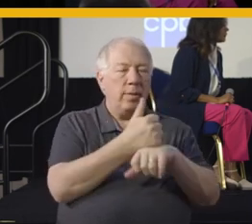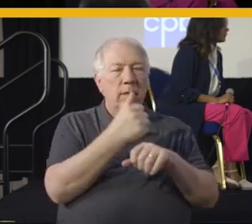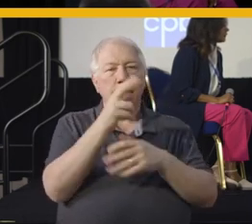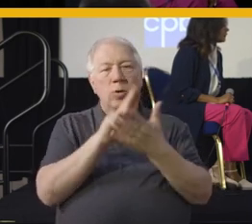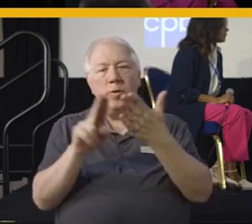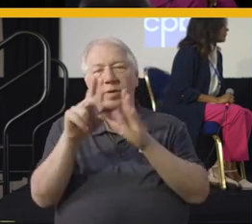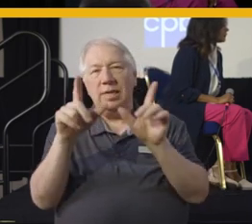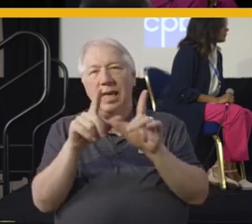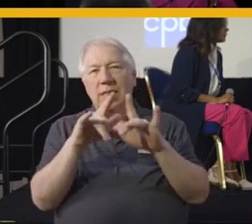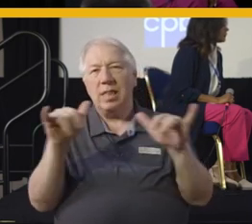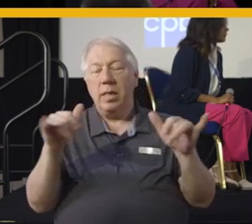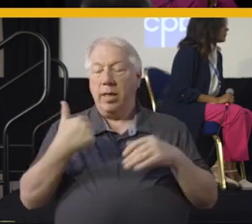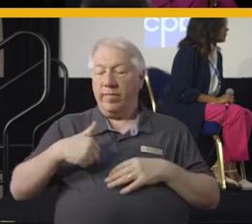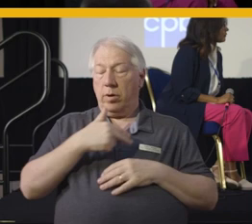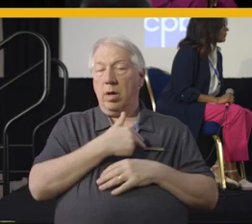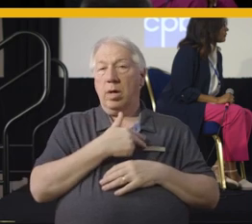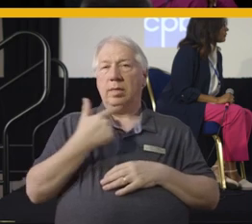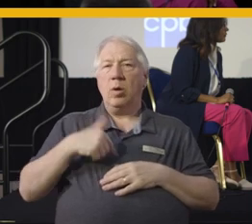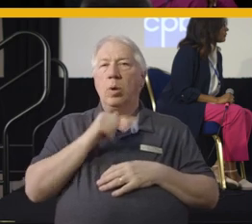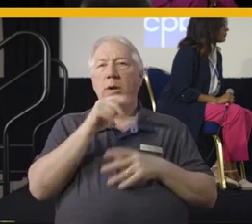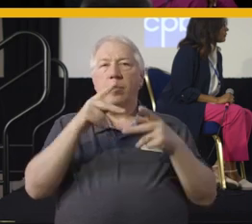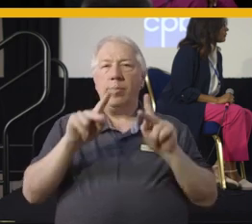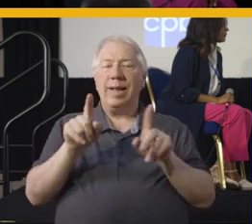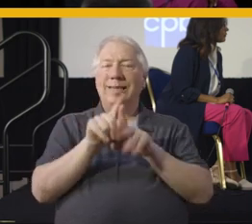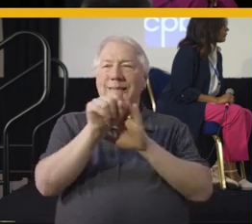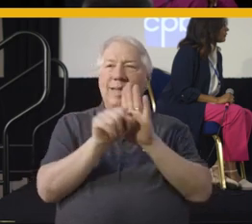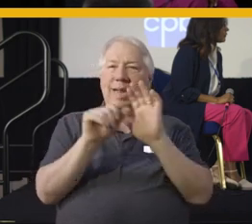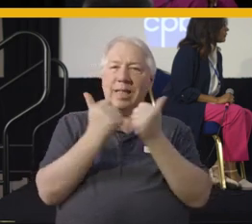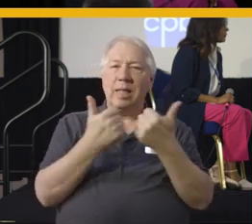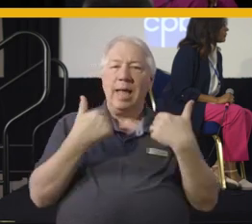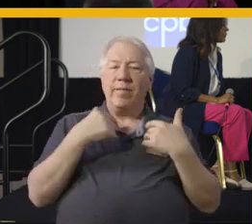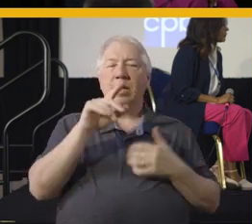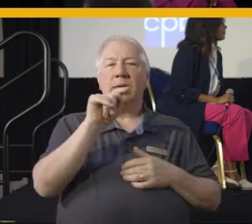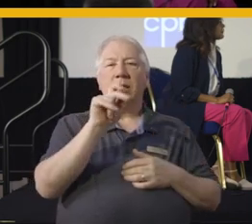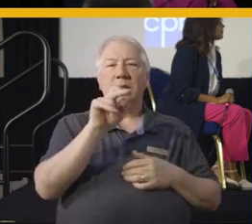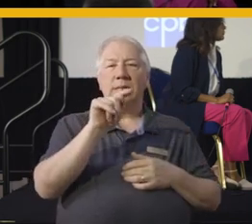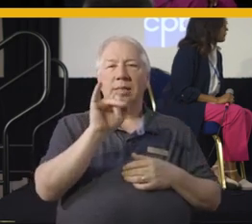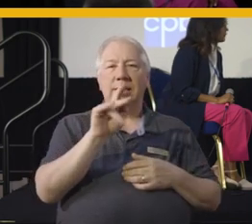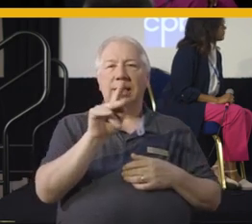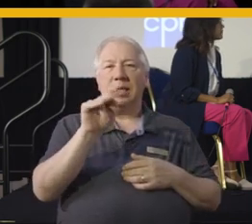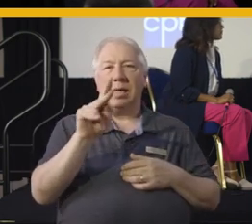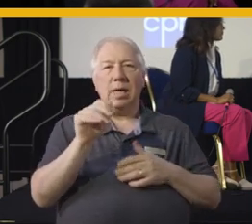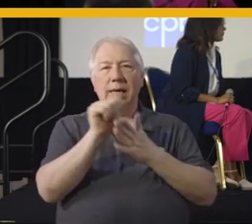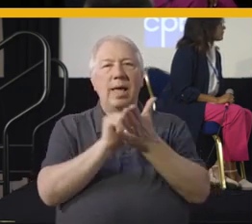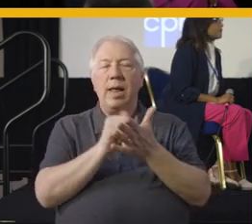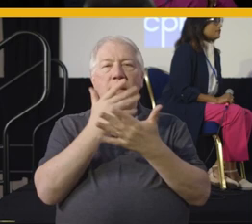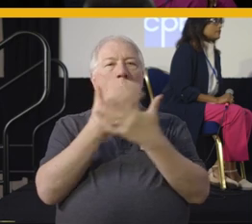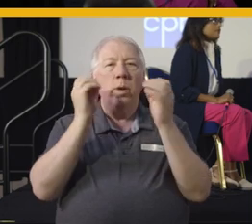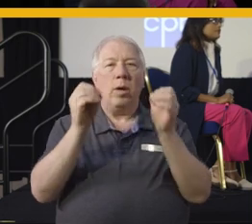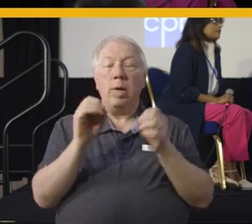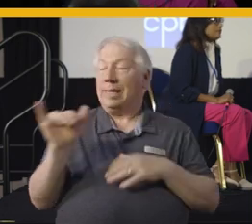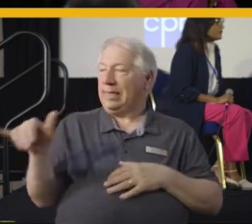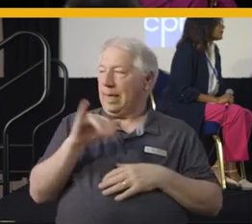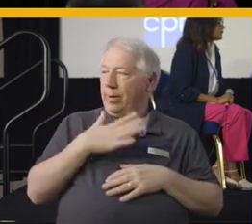university license, et cetera. So for us, we are not allowed as a state agency to have a TikTok account. So we don't have any Same